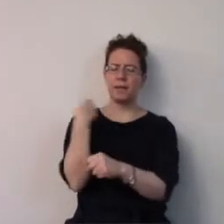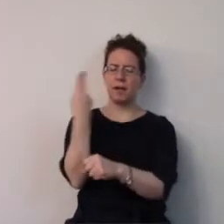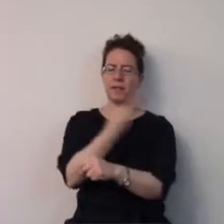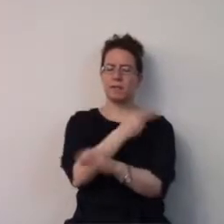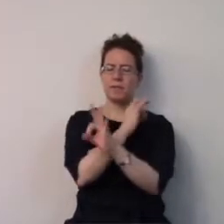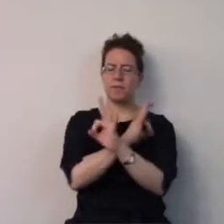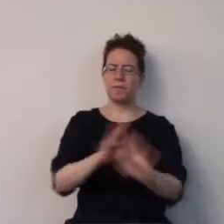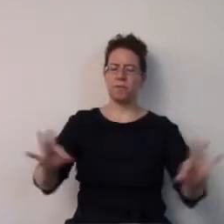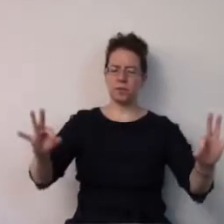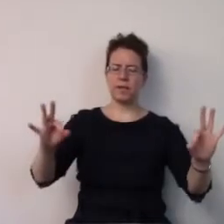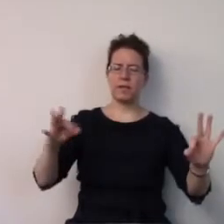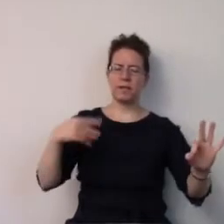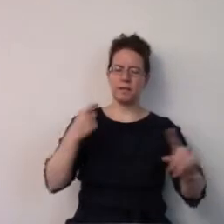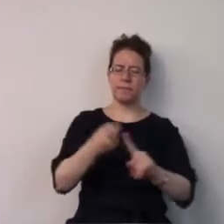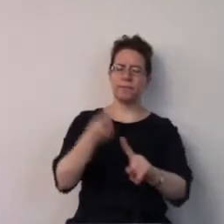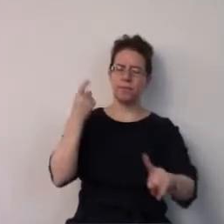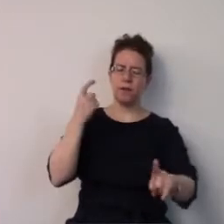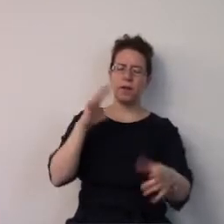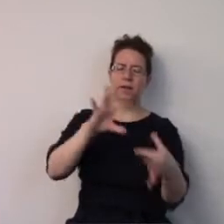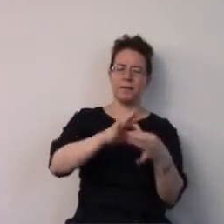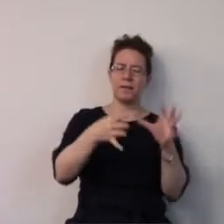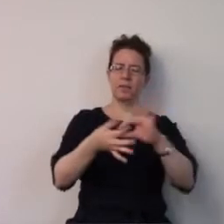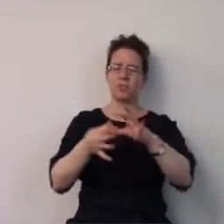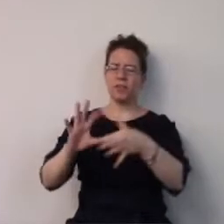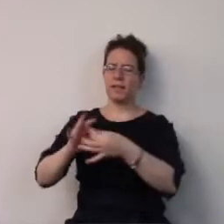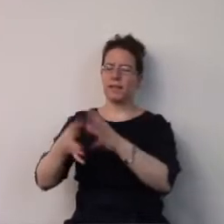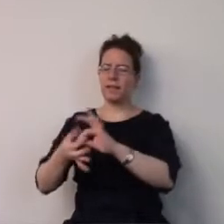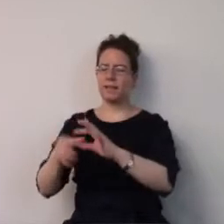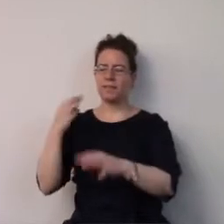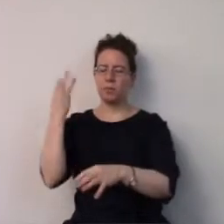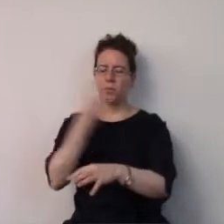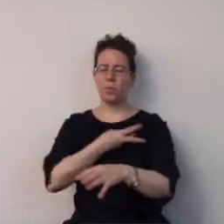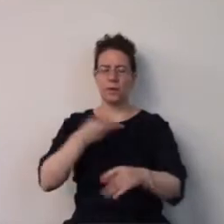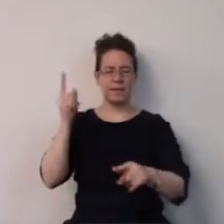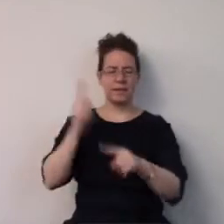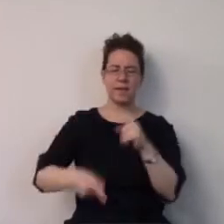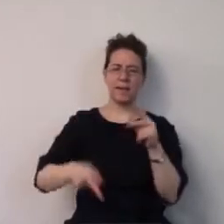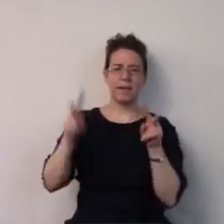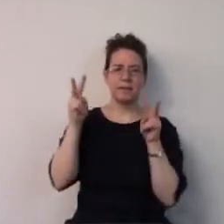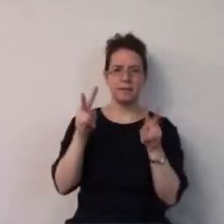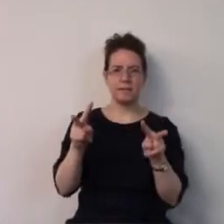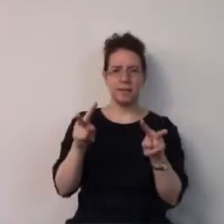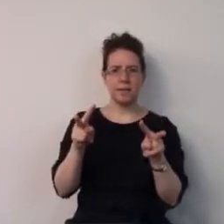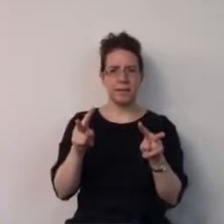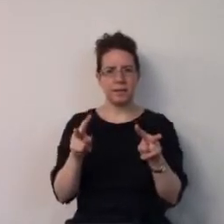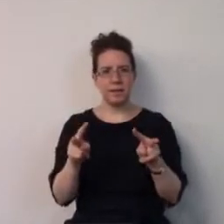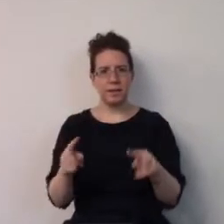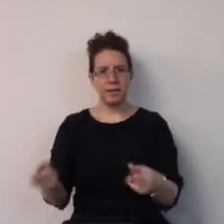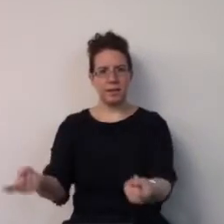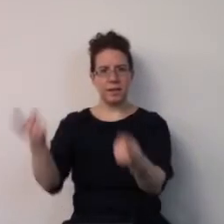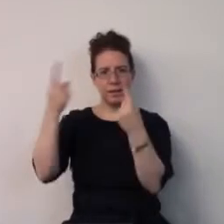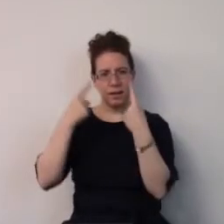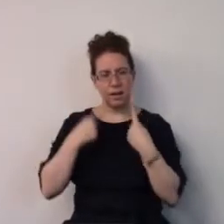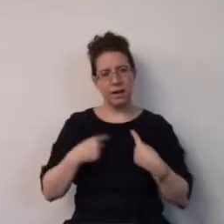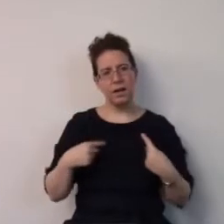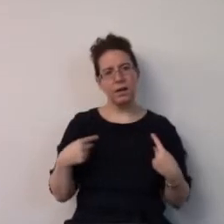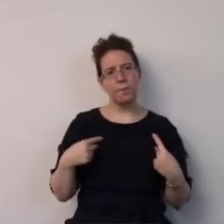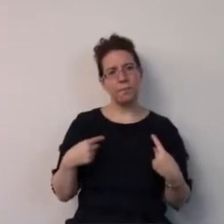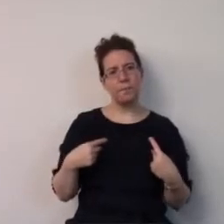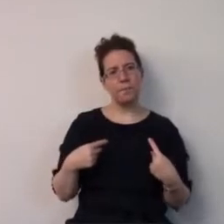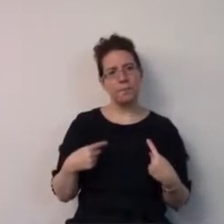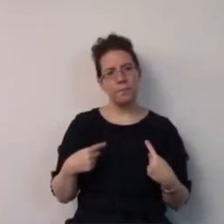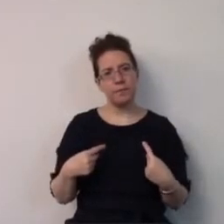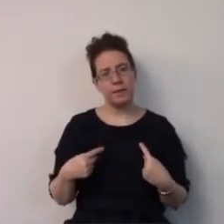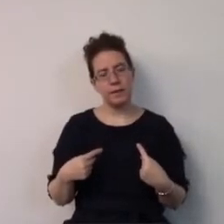free from chains we cannot see. Those things, those thoughts that clutter, yes, and yes, confuse, yes, our mind. Those, that's things